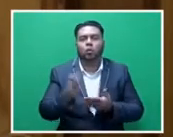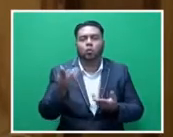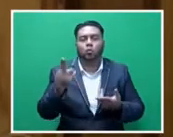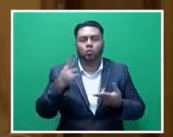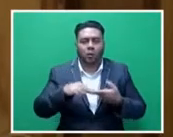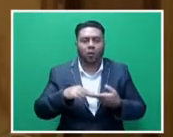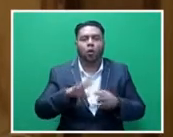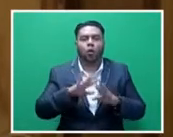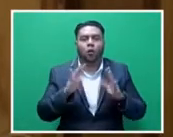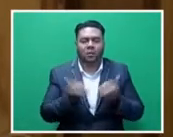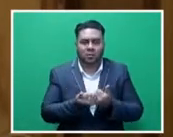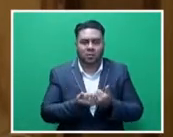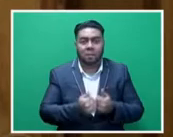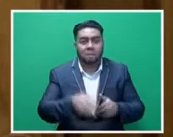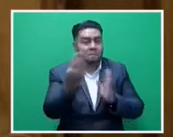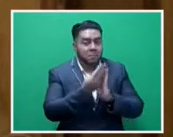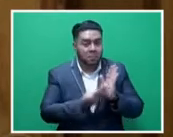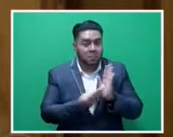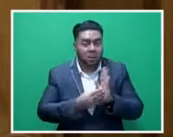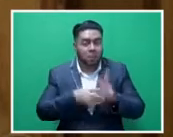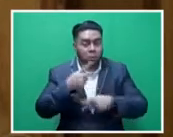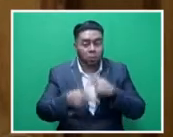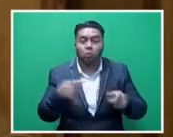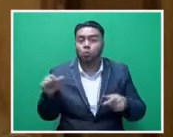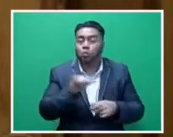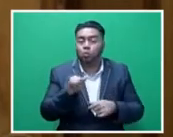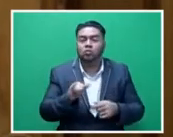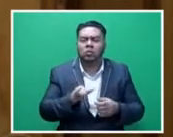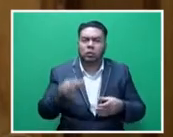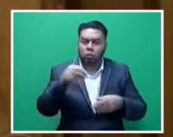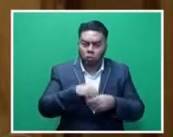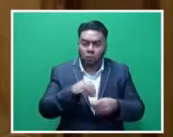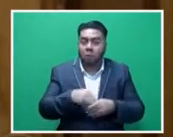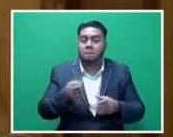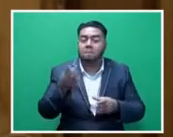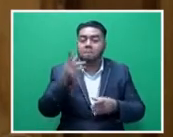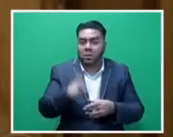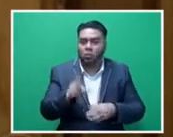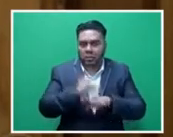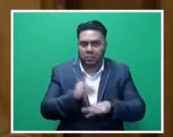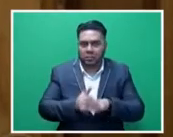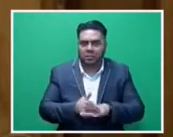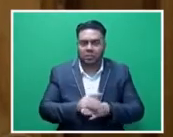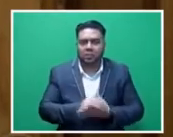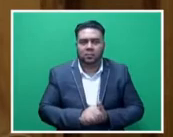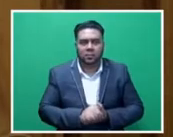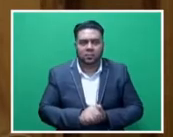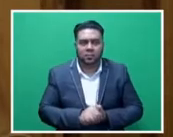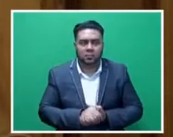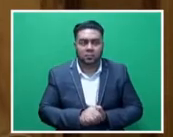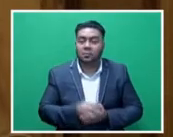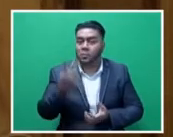In addition, the budgetary processes which are included for organizations with persons with disabilities in part of that.